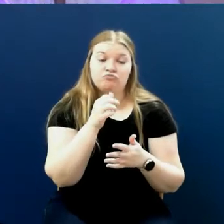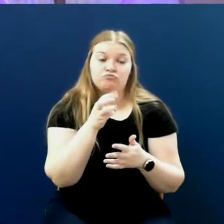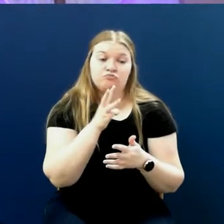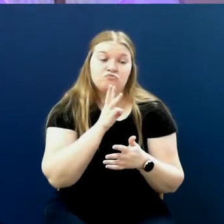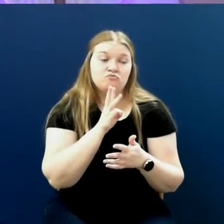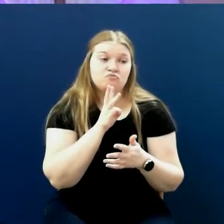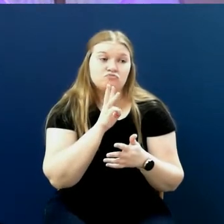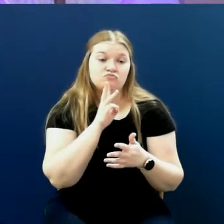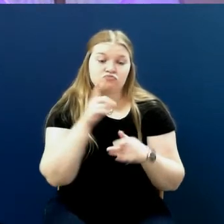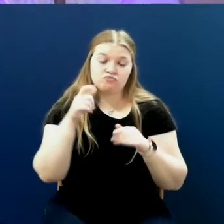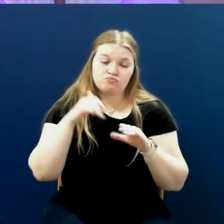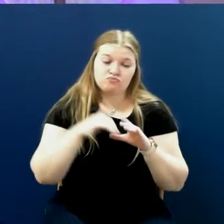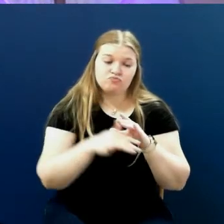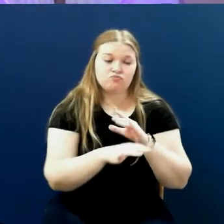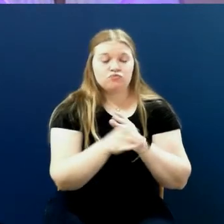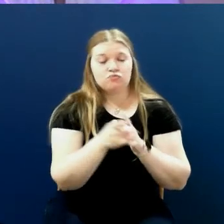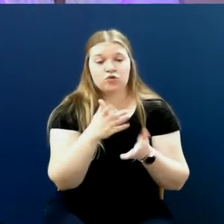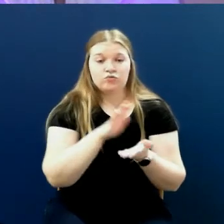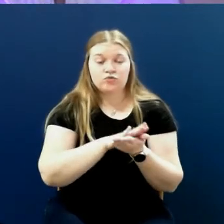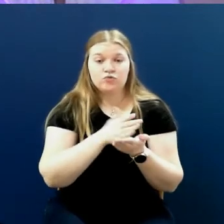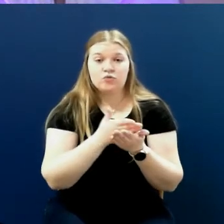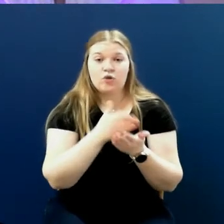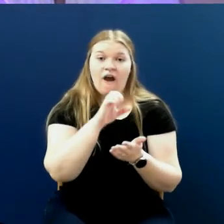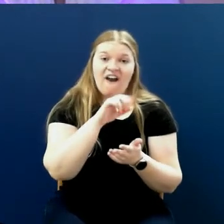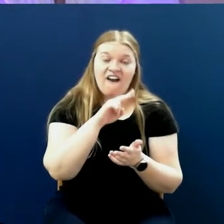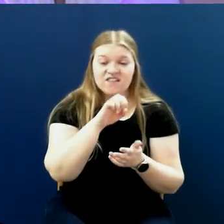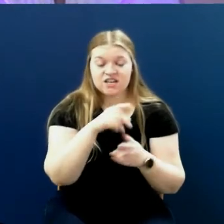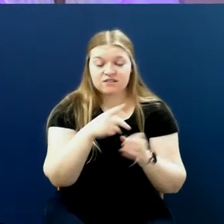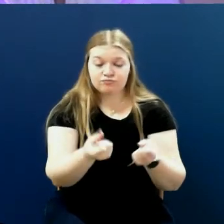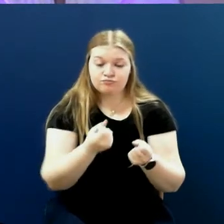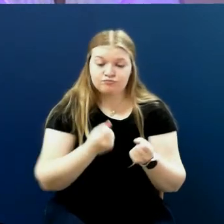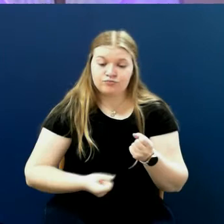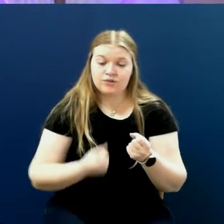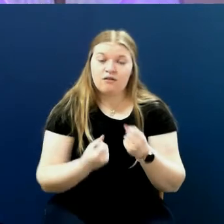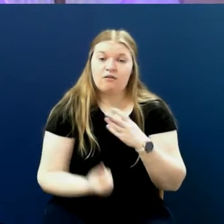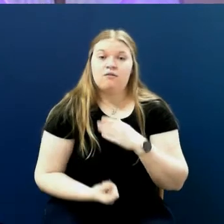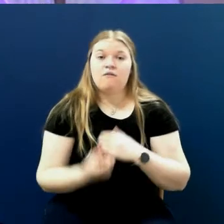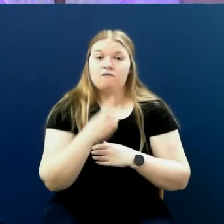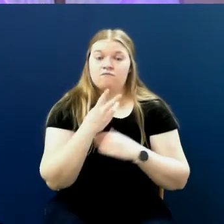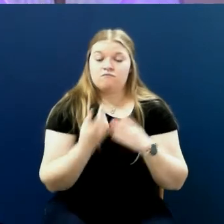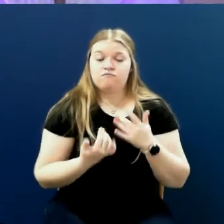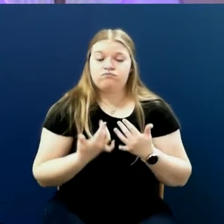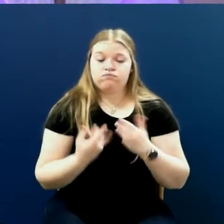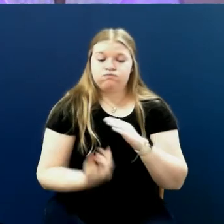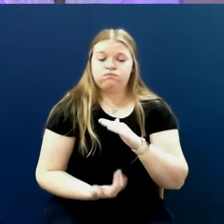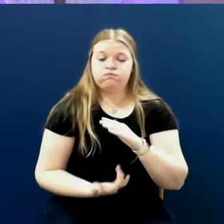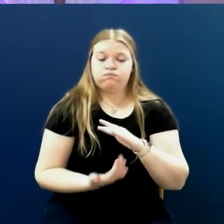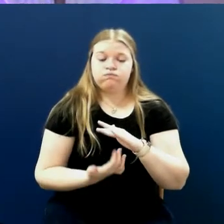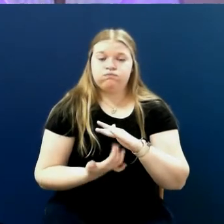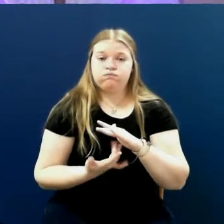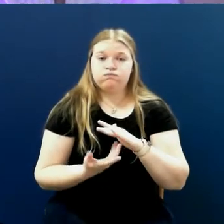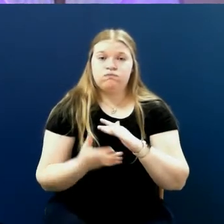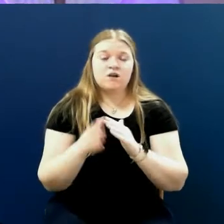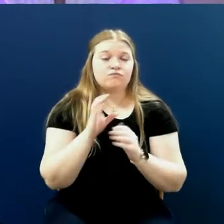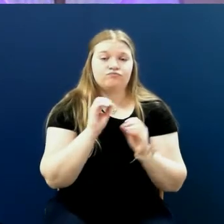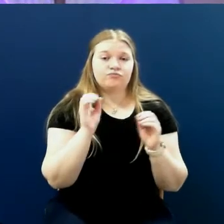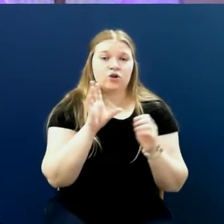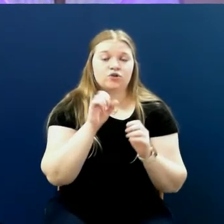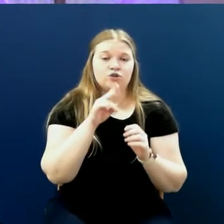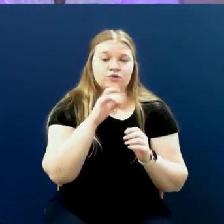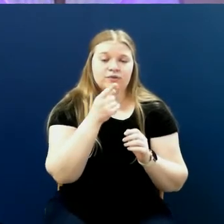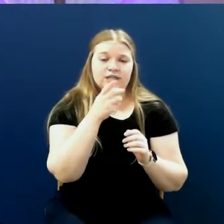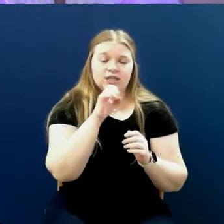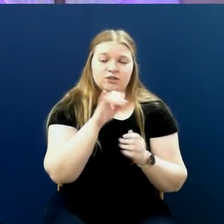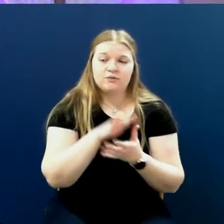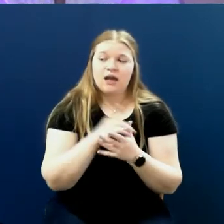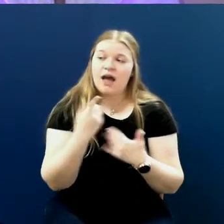no cooking ovens. Instead, they cook over an open flame, maybe no sewage. And yet to find people